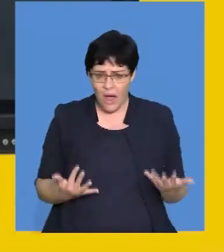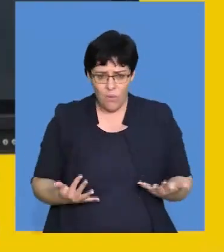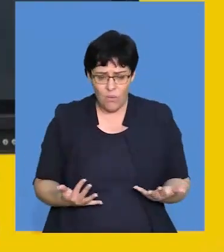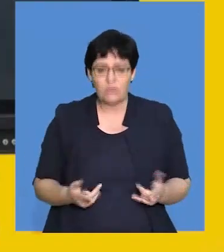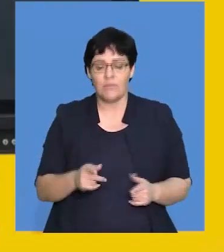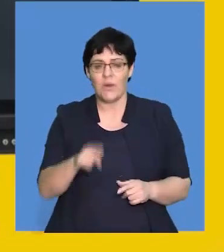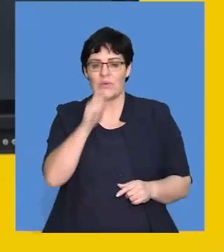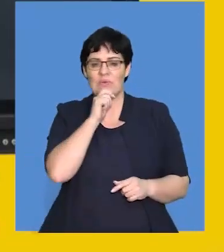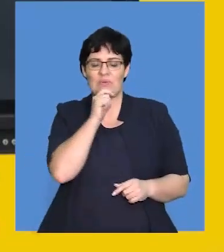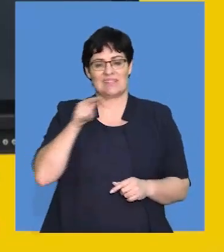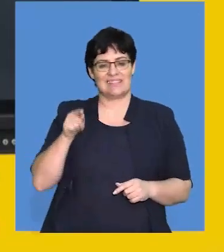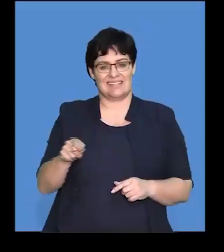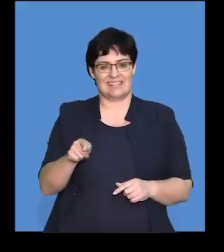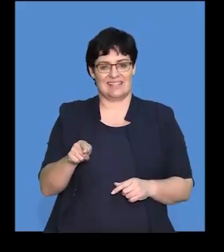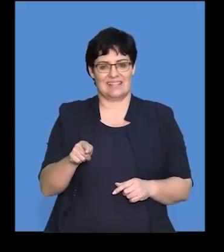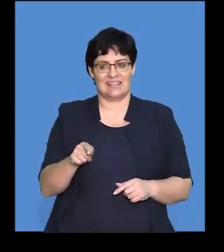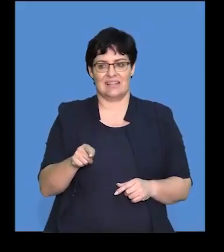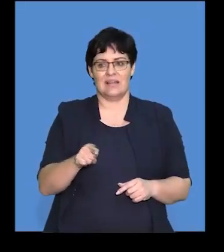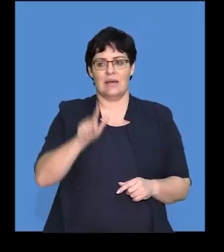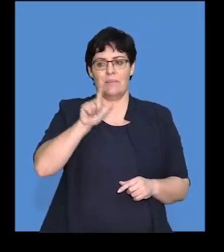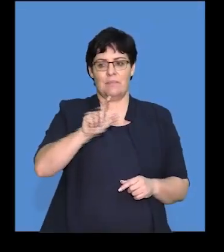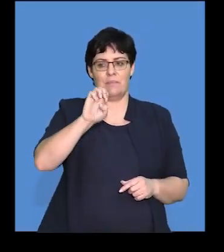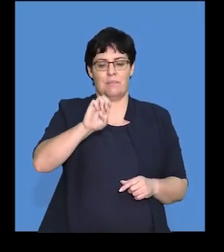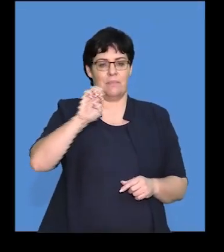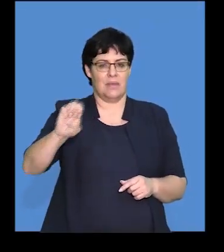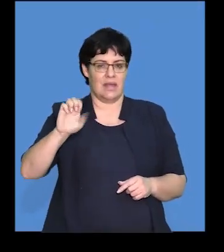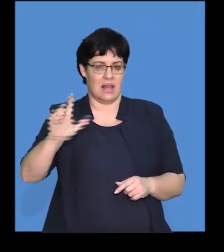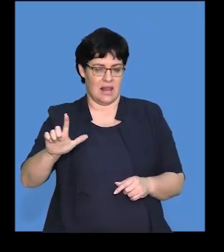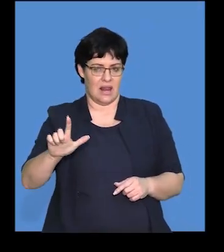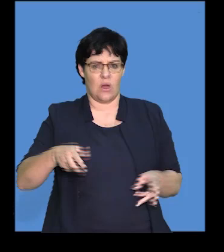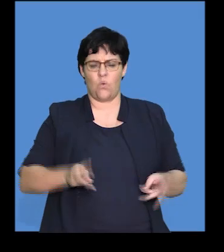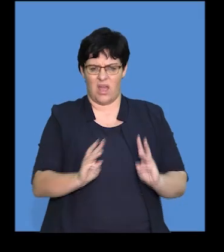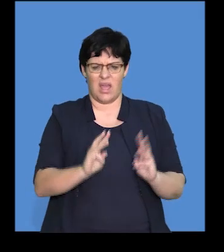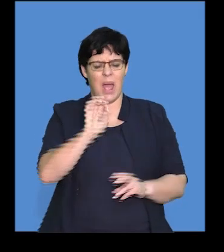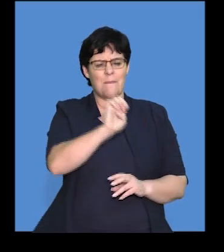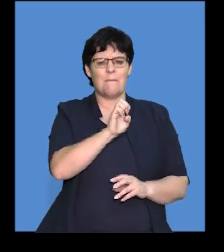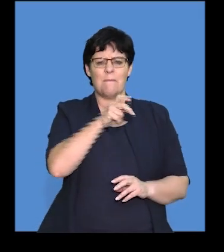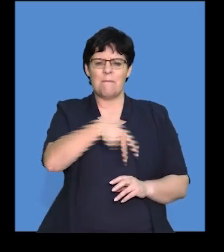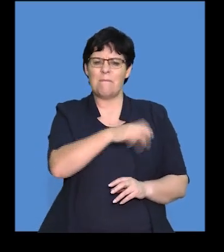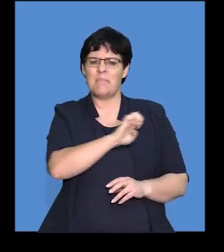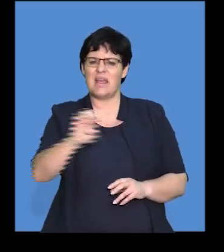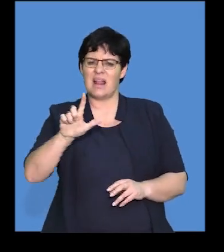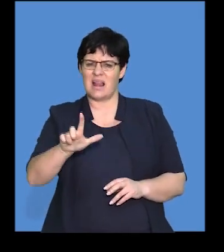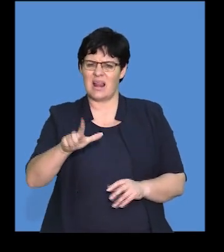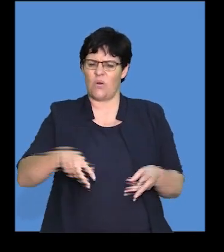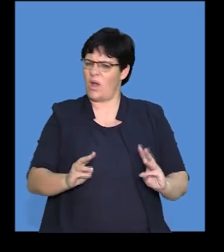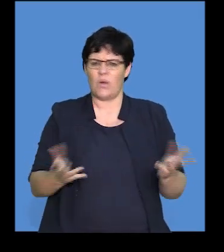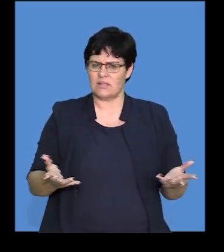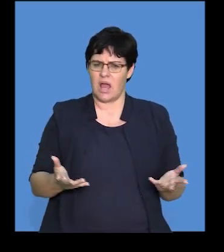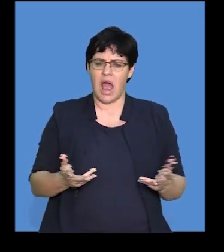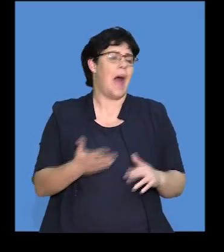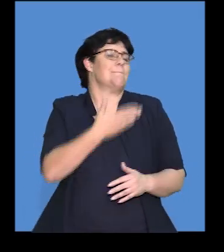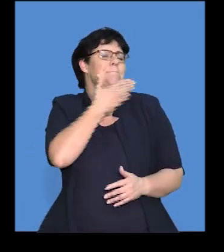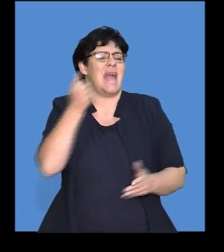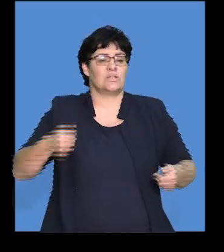this is to use what we call the peel method. What is a peel method? This is a best tip